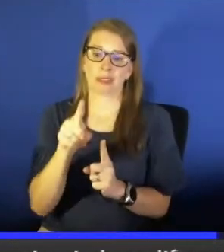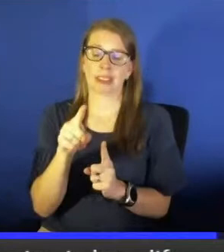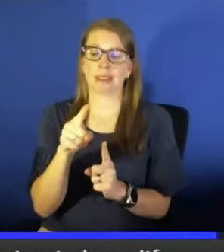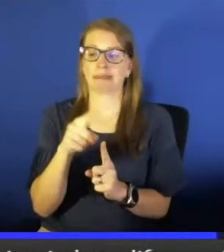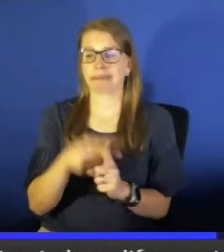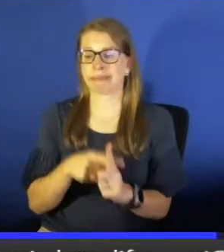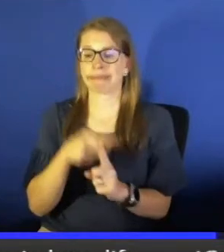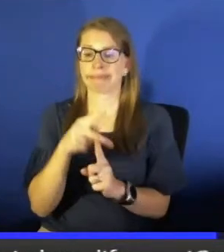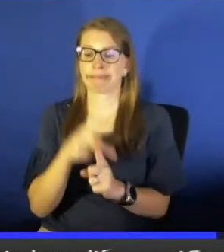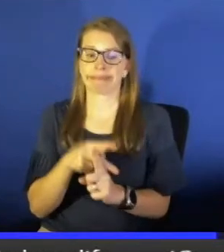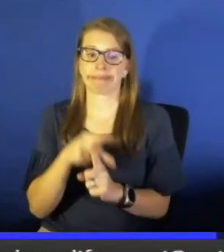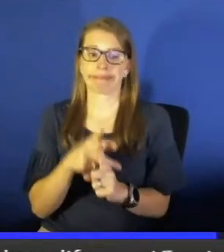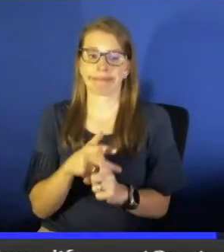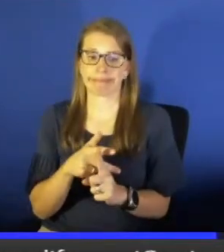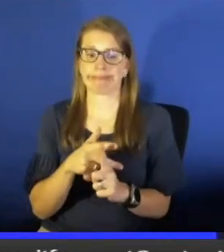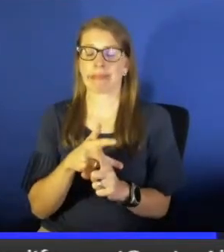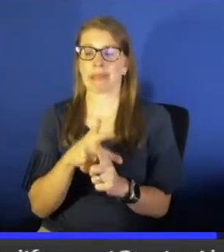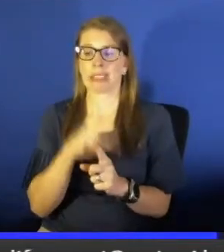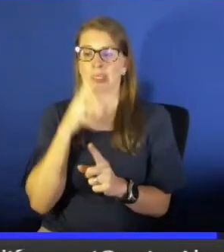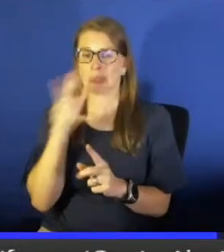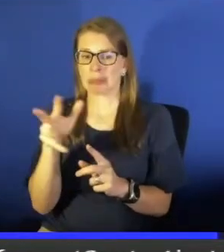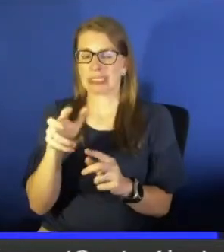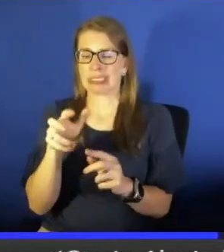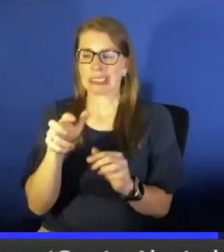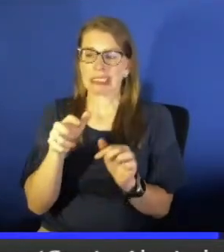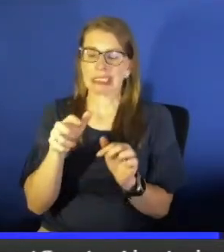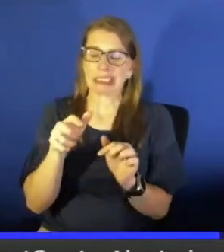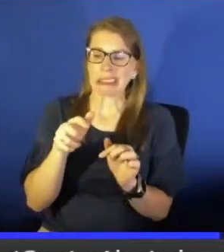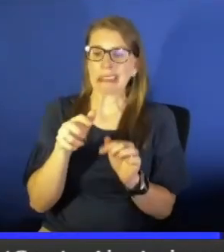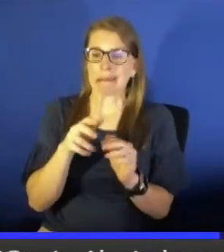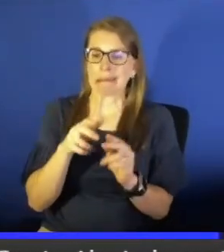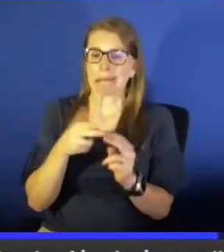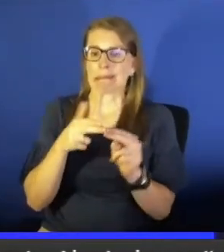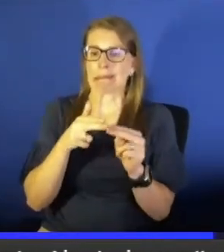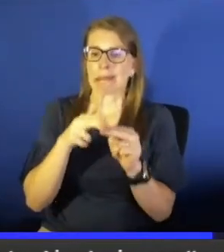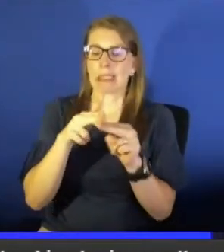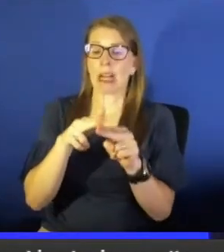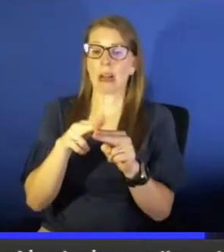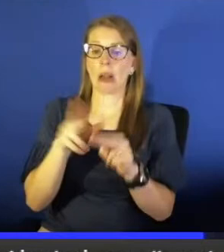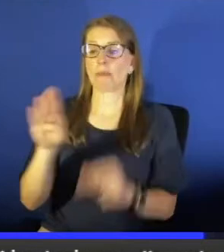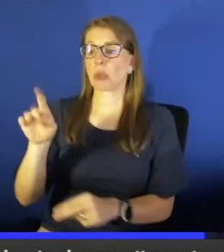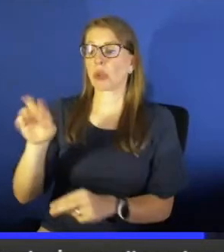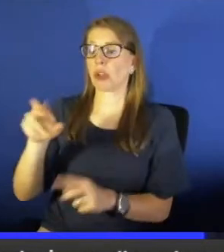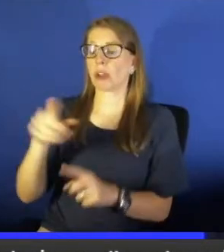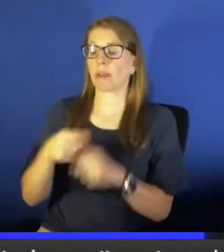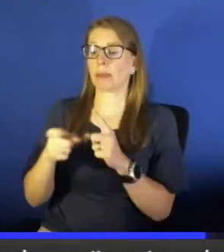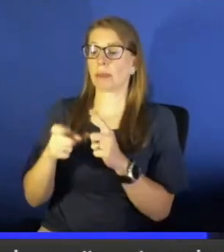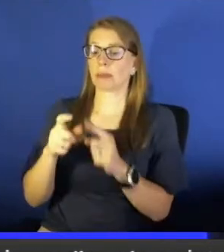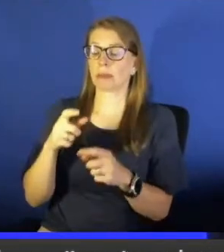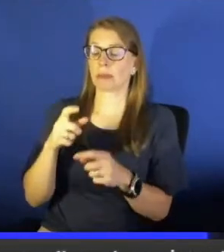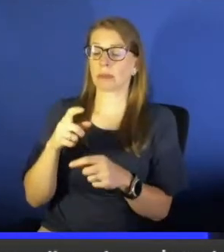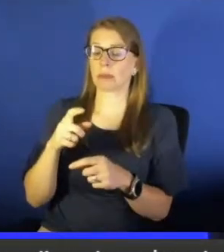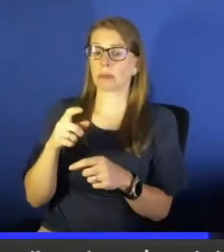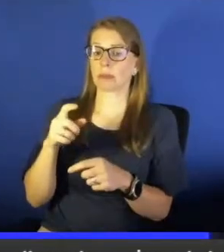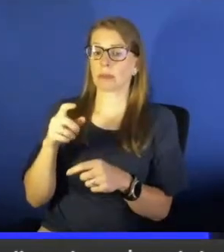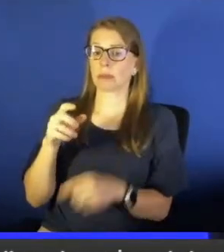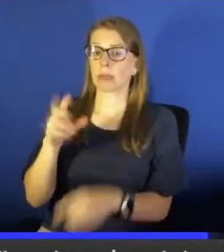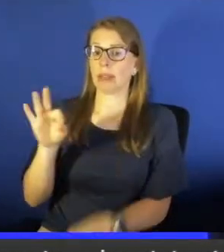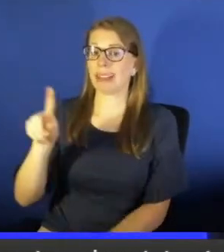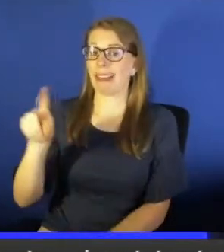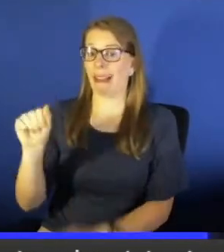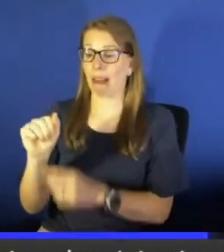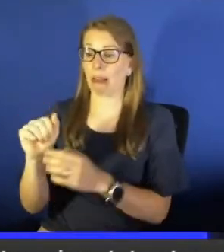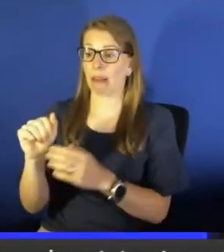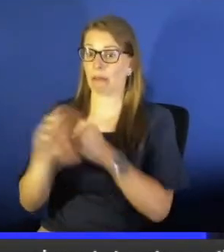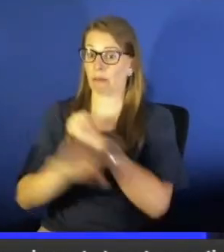want to stay safe. The next thing to think about is the booster for next fall. Little talk now from the FDA saying, gosh, I wonder if we can